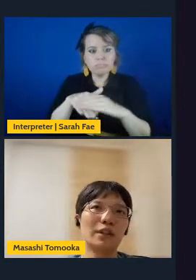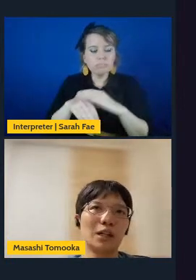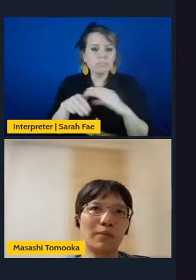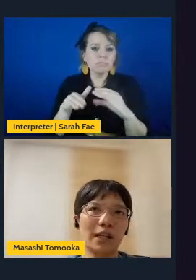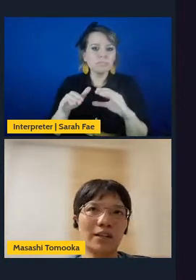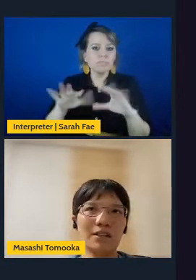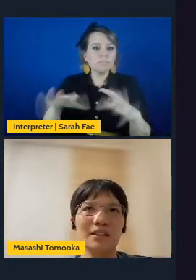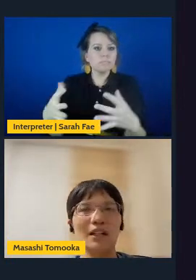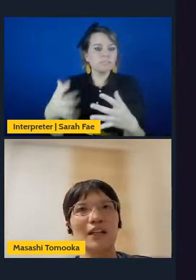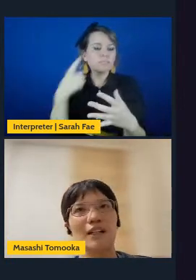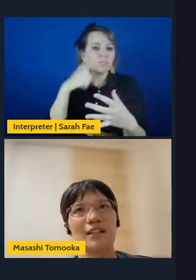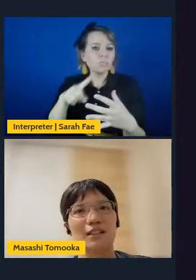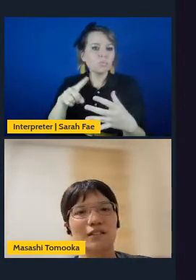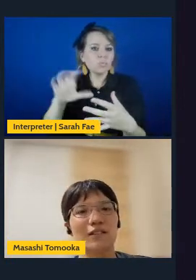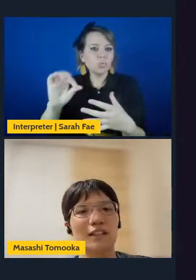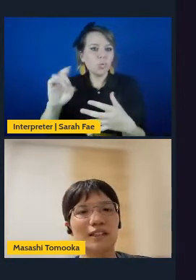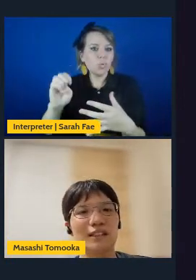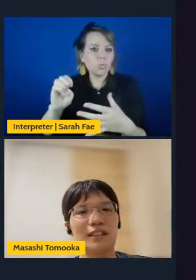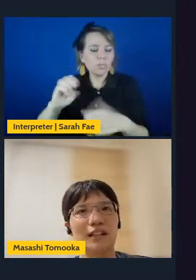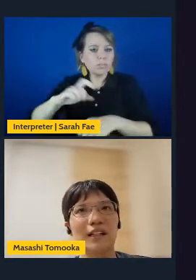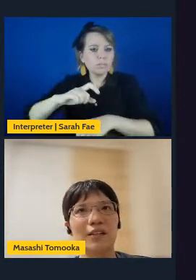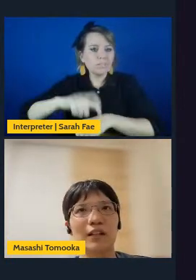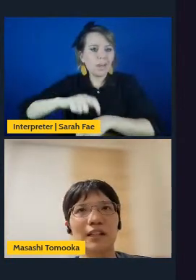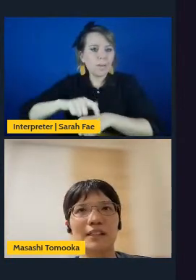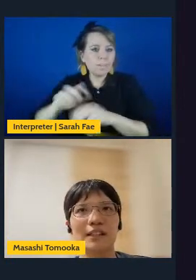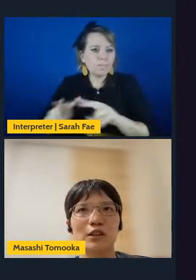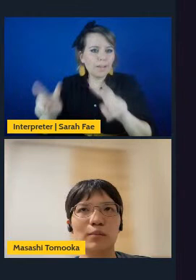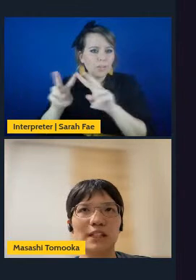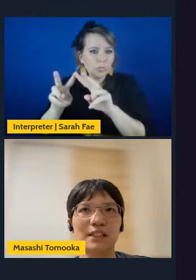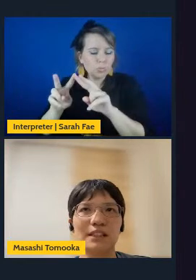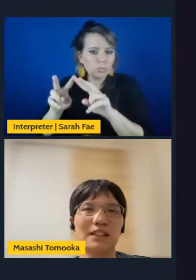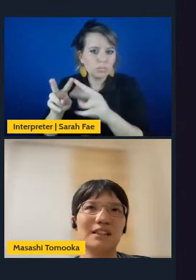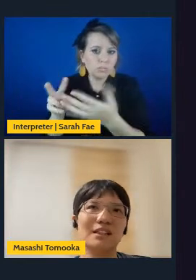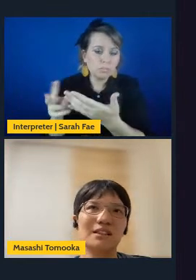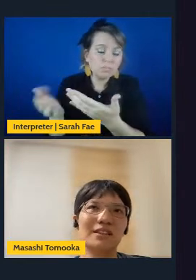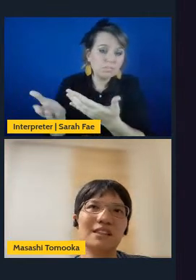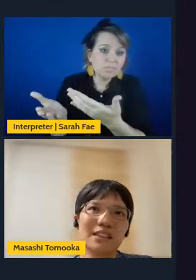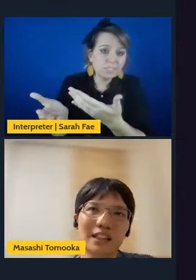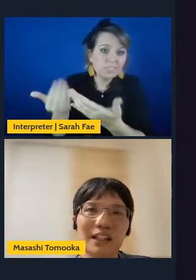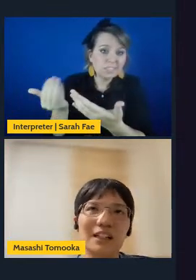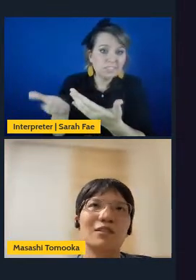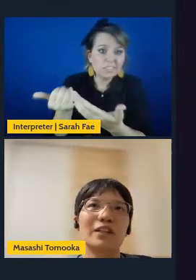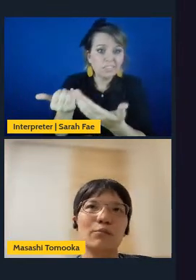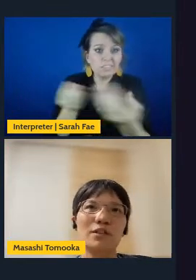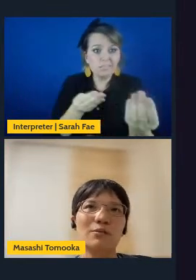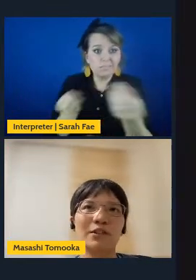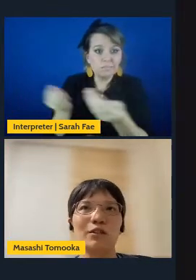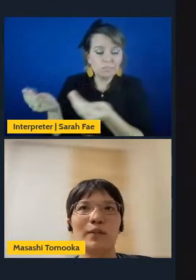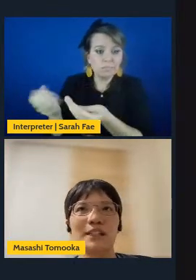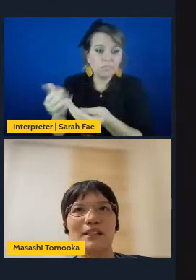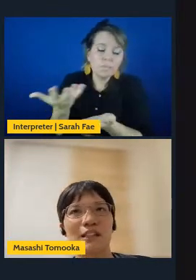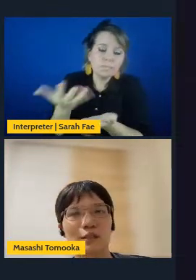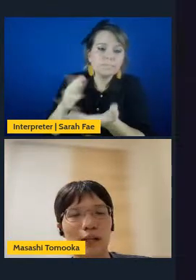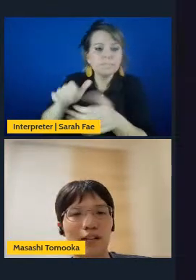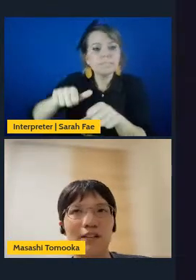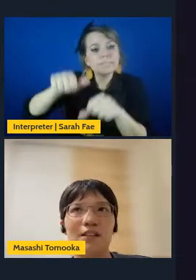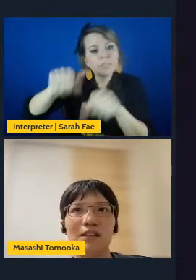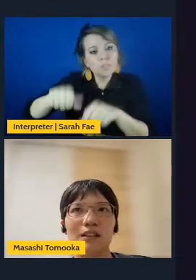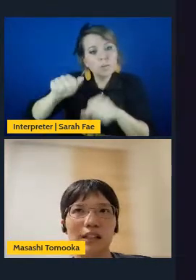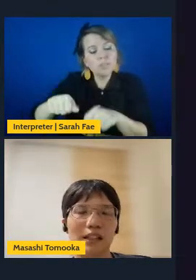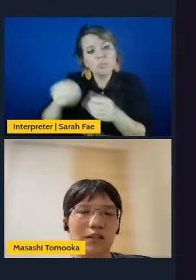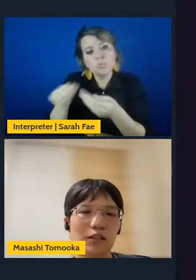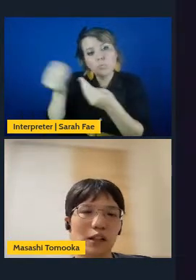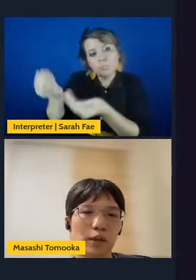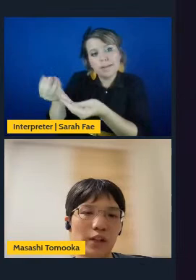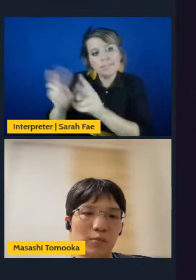for deploy time values. So it's relatively easy to pass. It's totally possible to pass these values